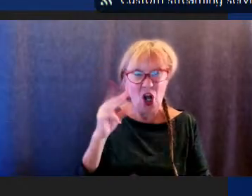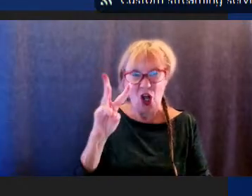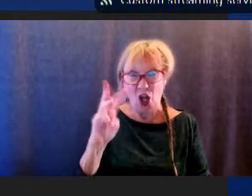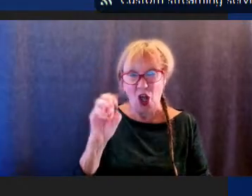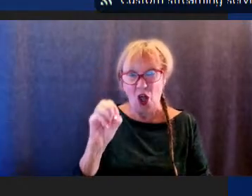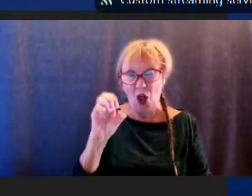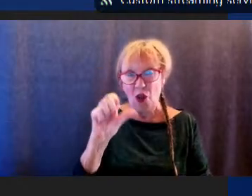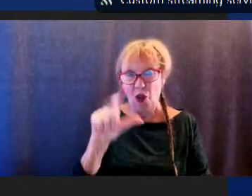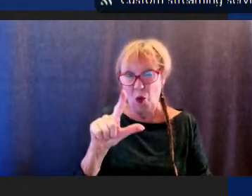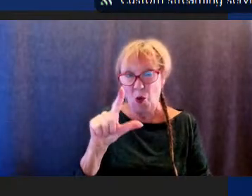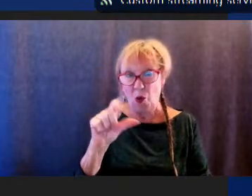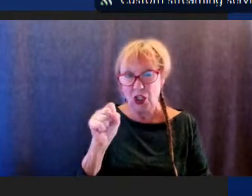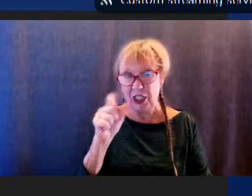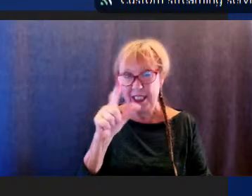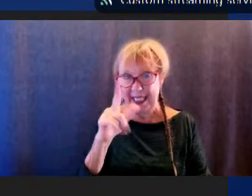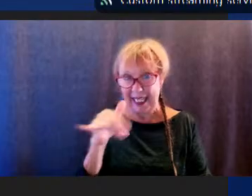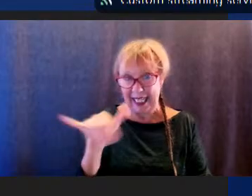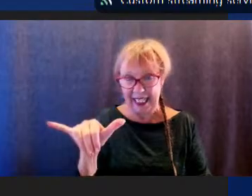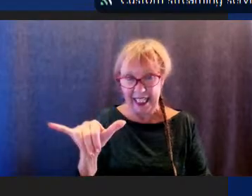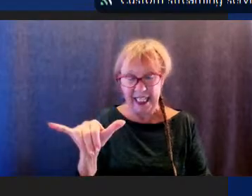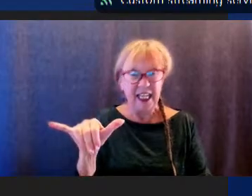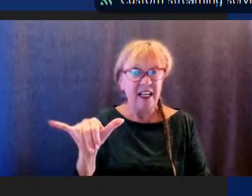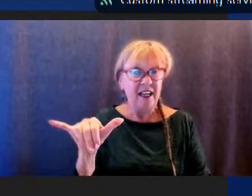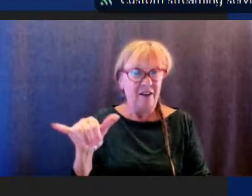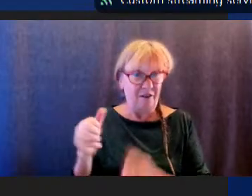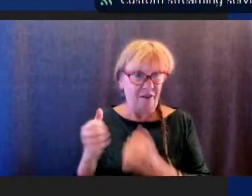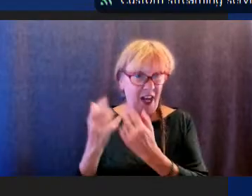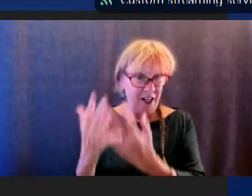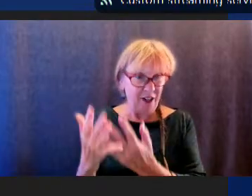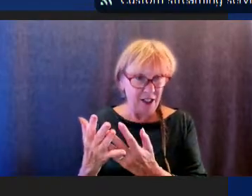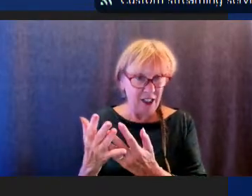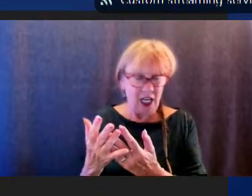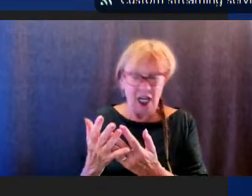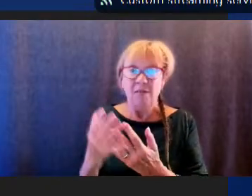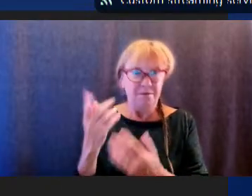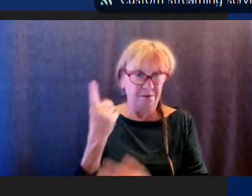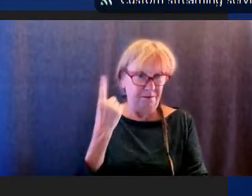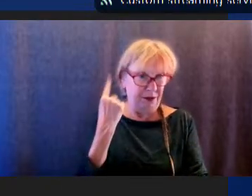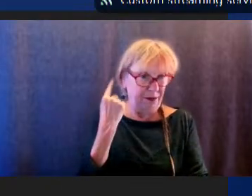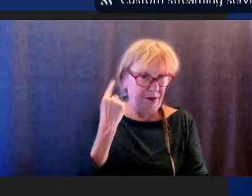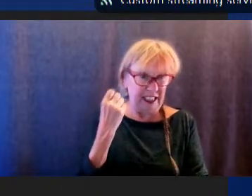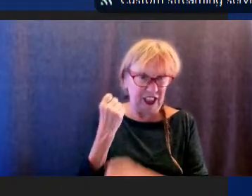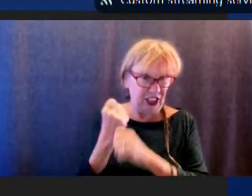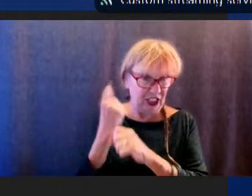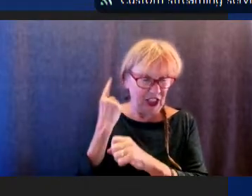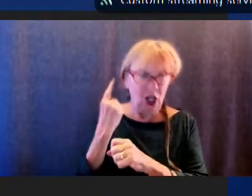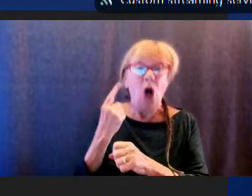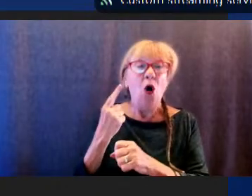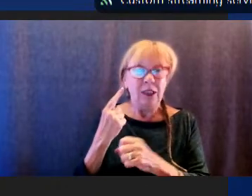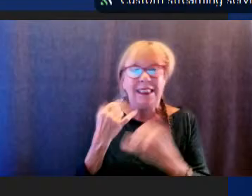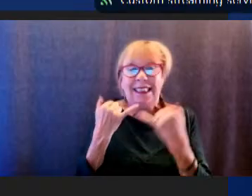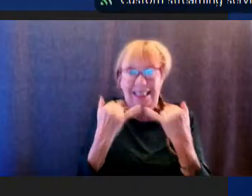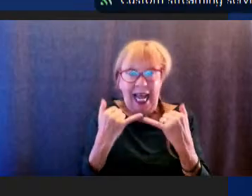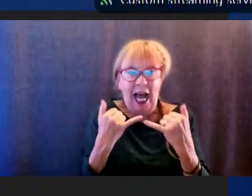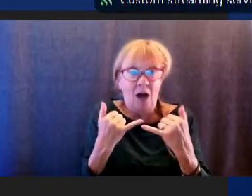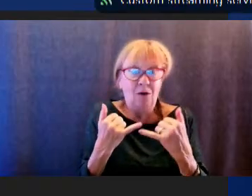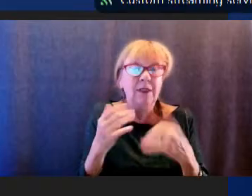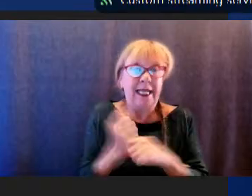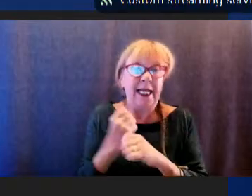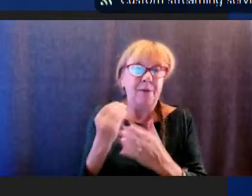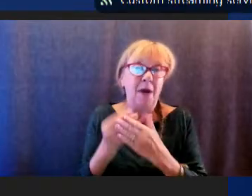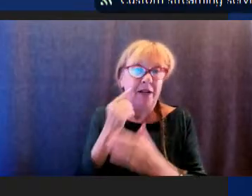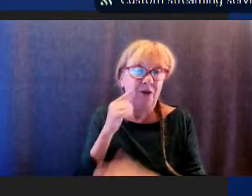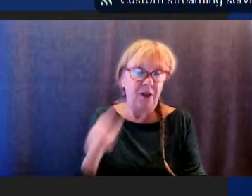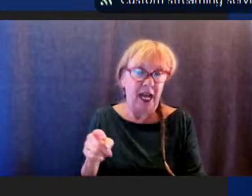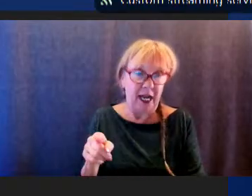on this administration. It is just the way the federal government reimburses. But I want to emphasize one critical point.